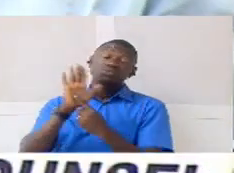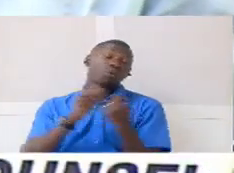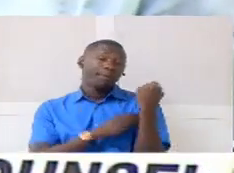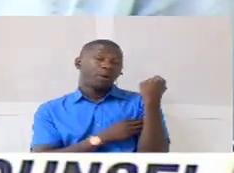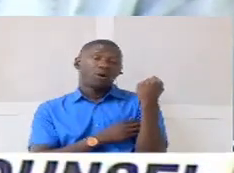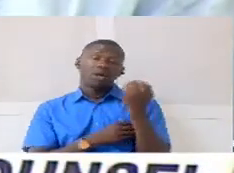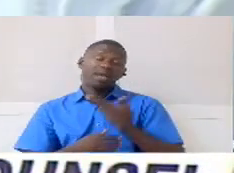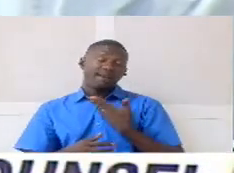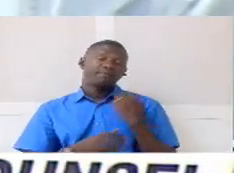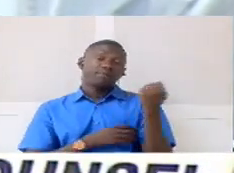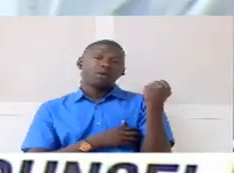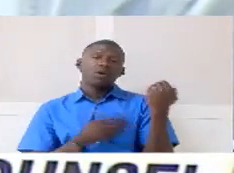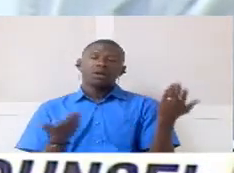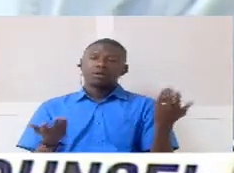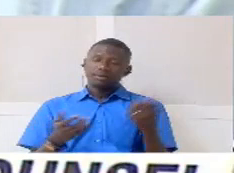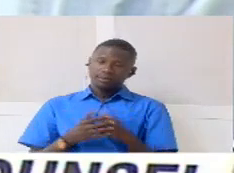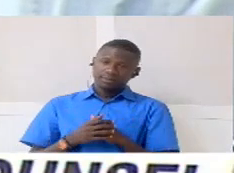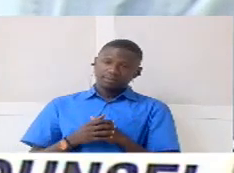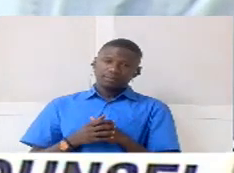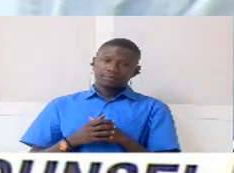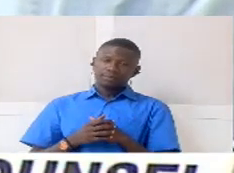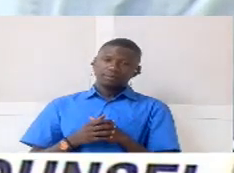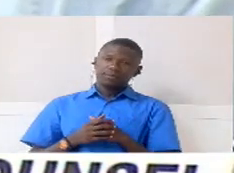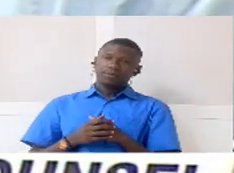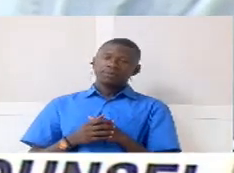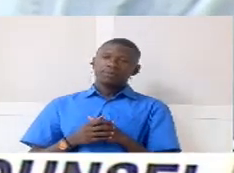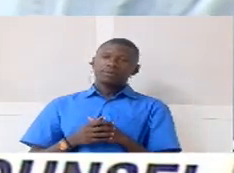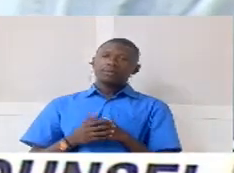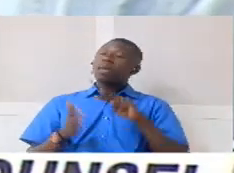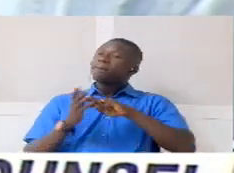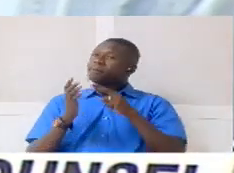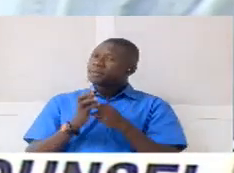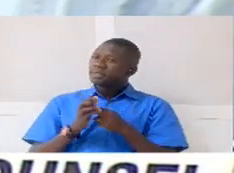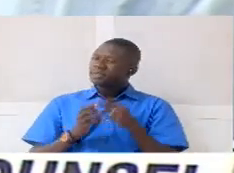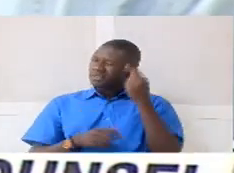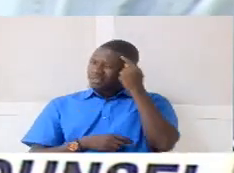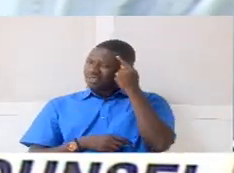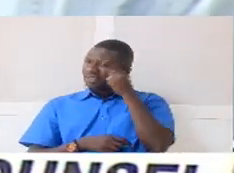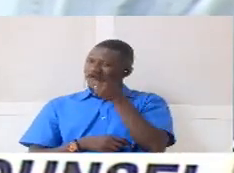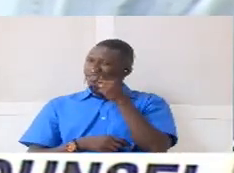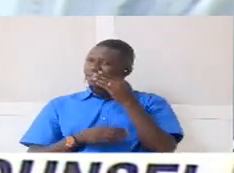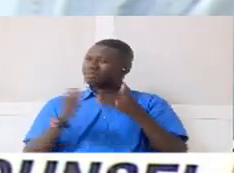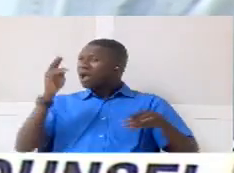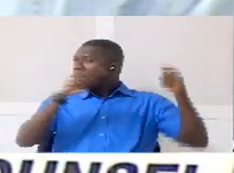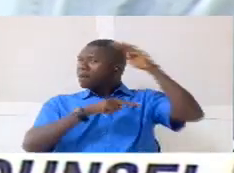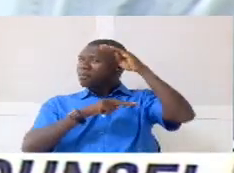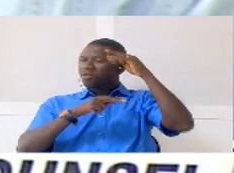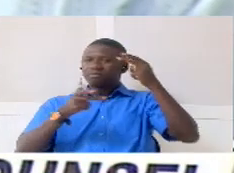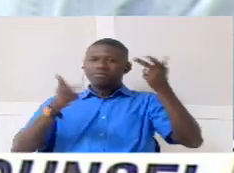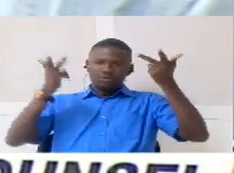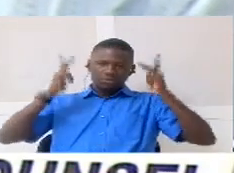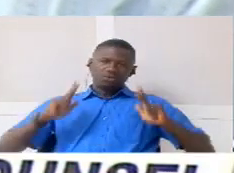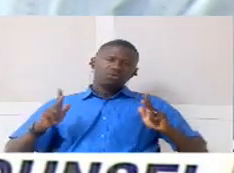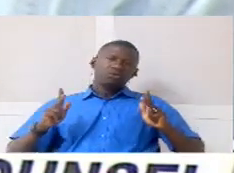he not in fact suggesting that he was above the law? Amunta silang kumo koto mumendi fodum amanke nyine